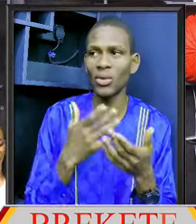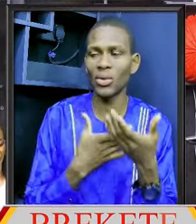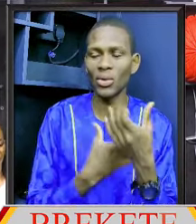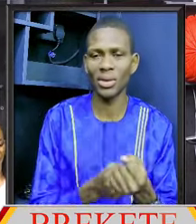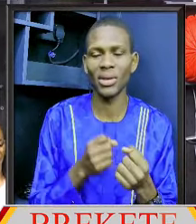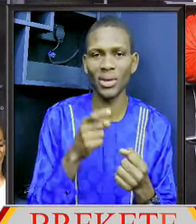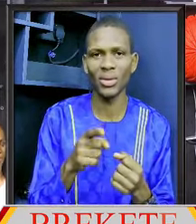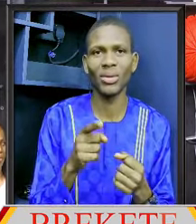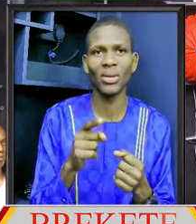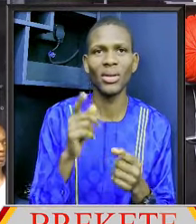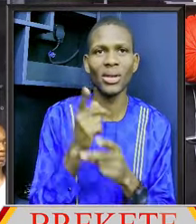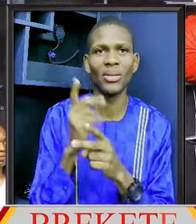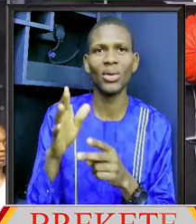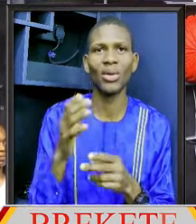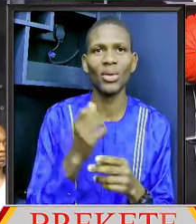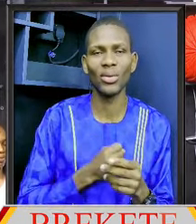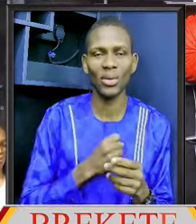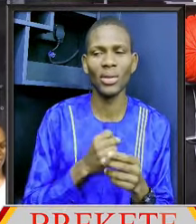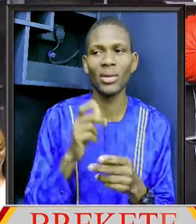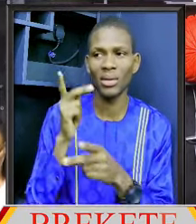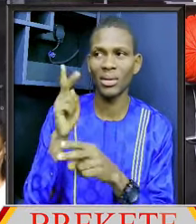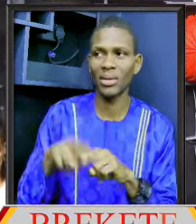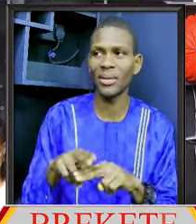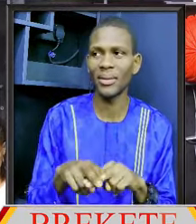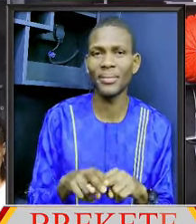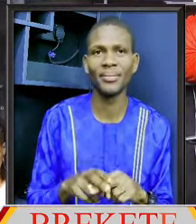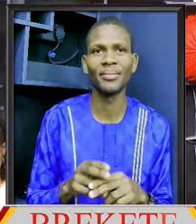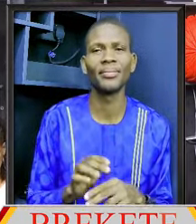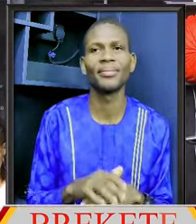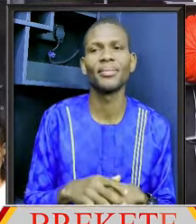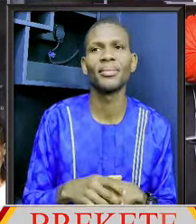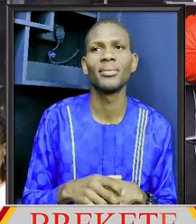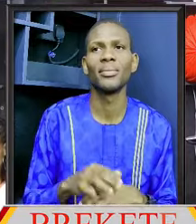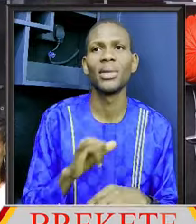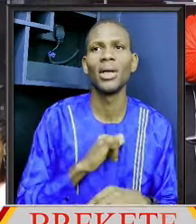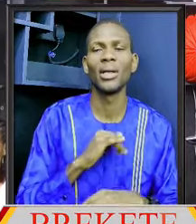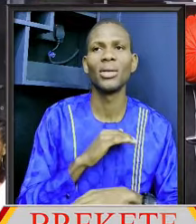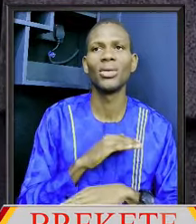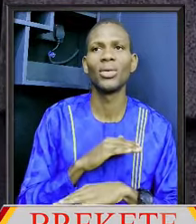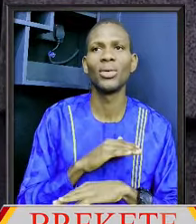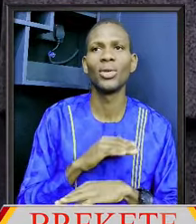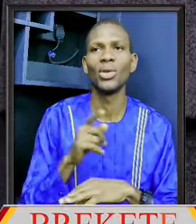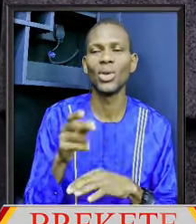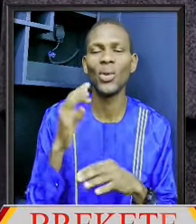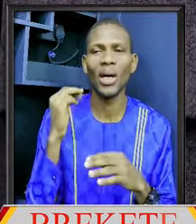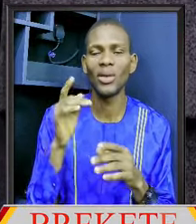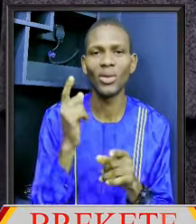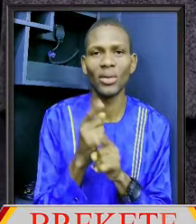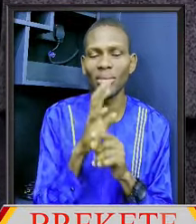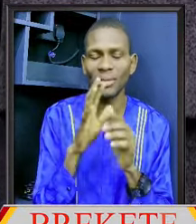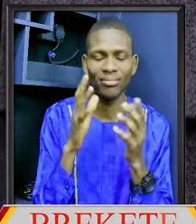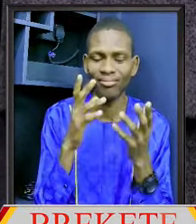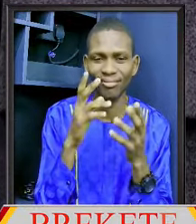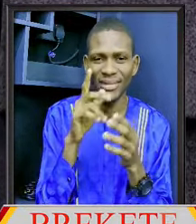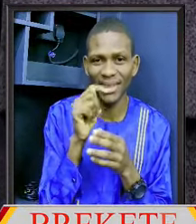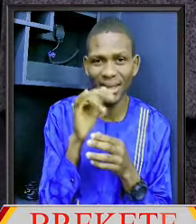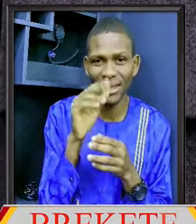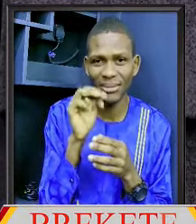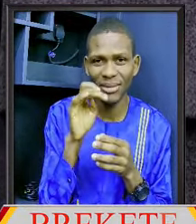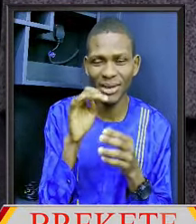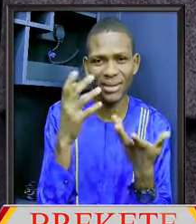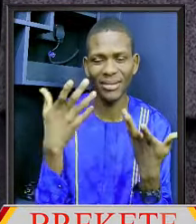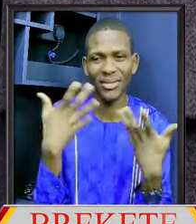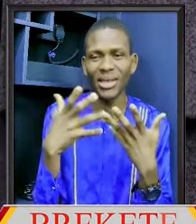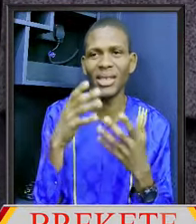Keep your sorry. I don't want to hear, sit down. You know, I think you were just being timid. And that is very bad. If you're in